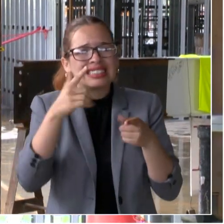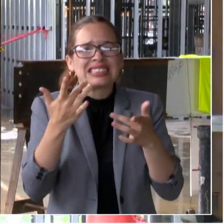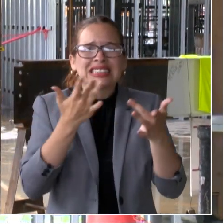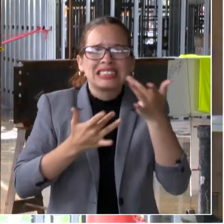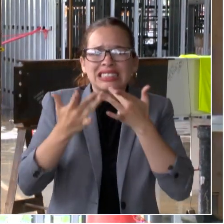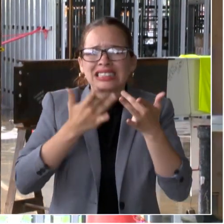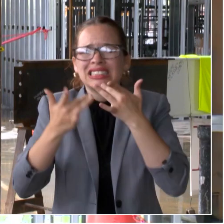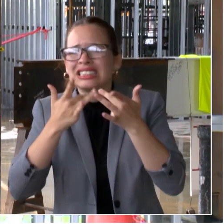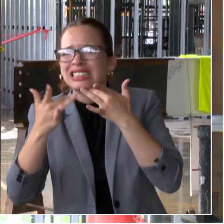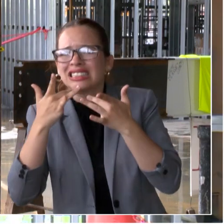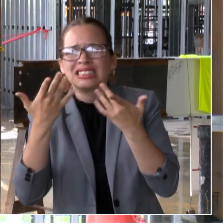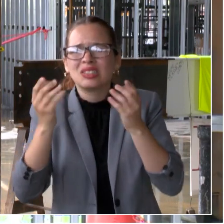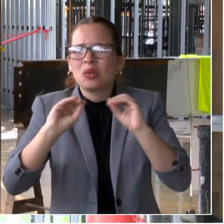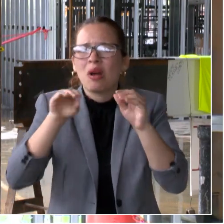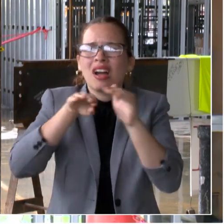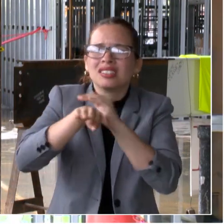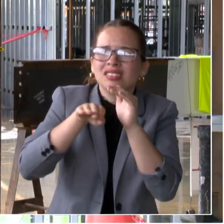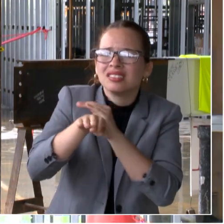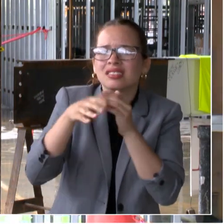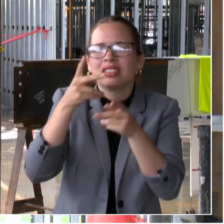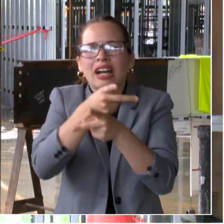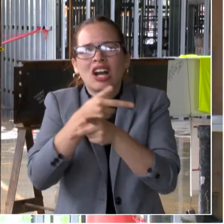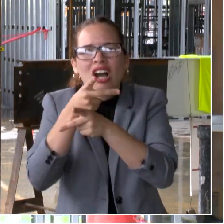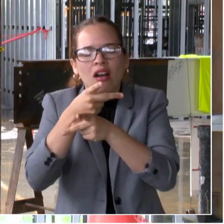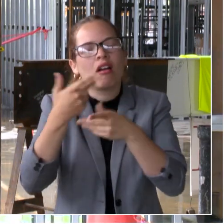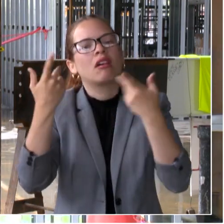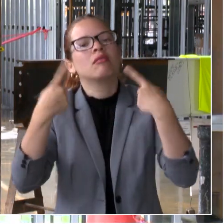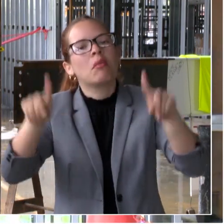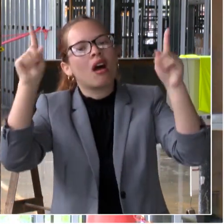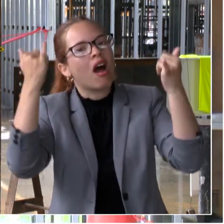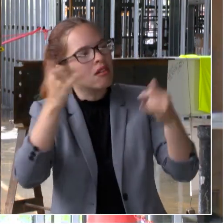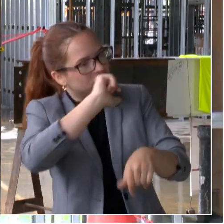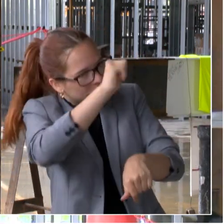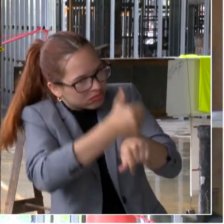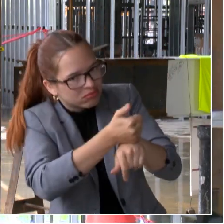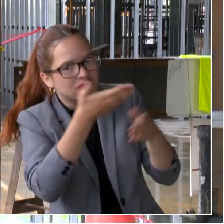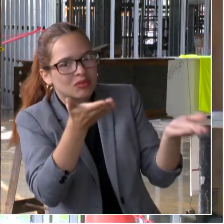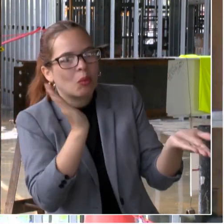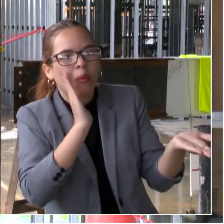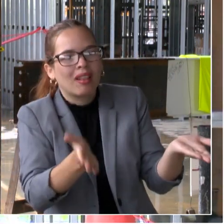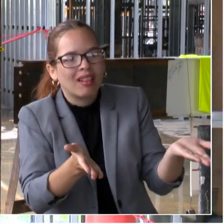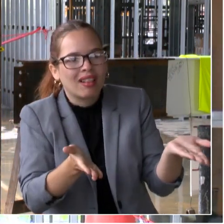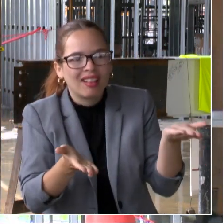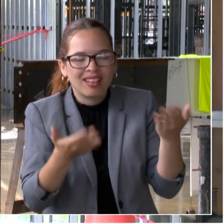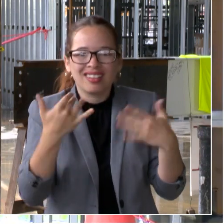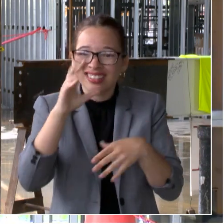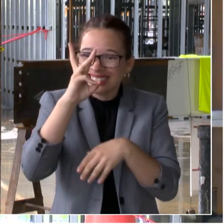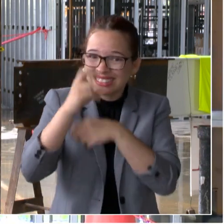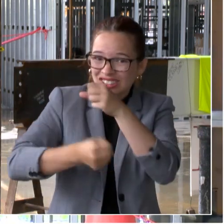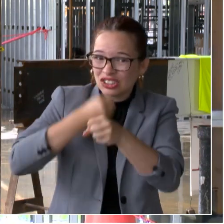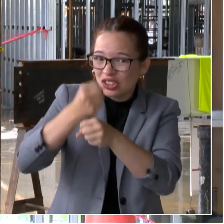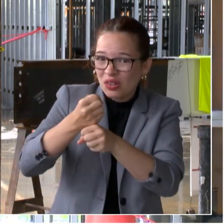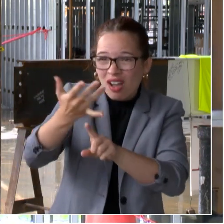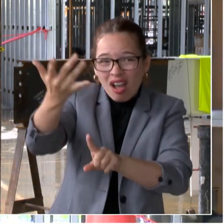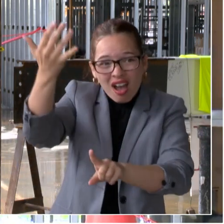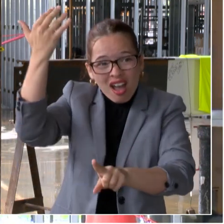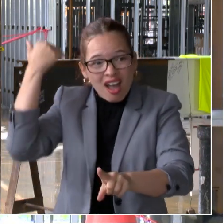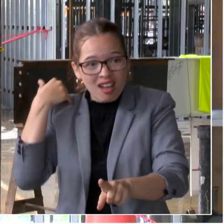to home because my family had a close call about 6 years ago on Father's Day. My son, who was 4 at the time, came home from